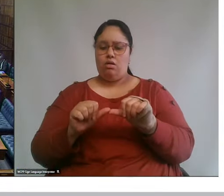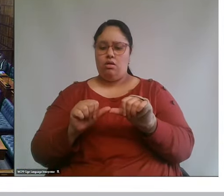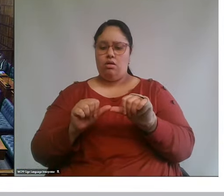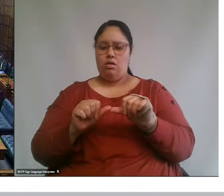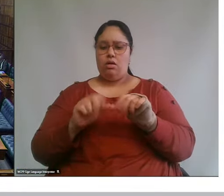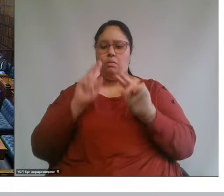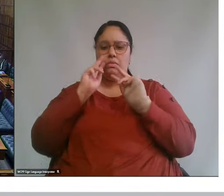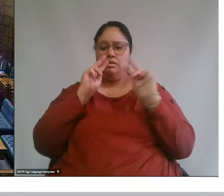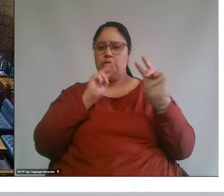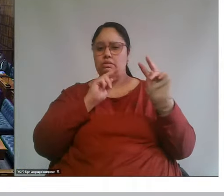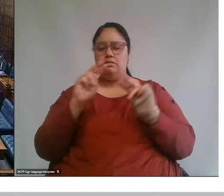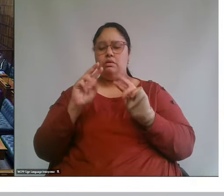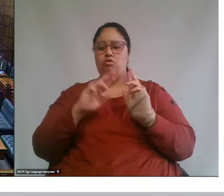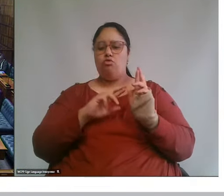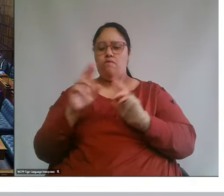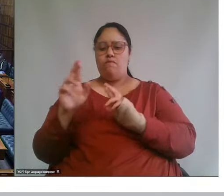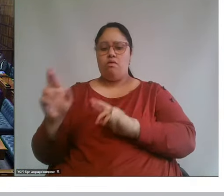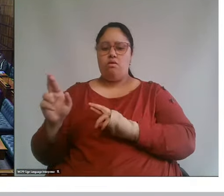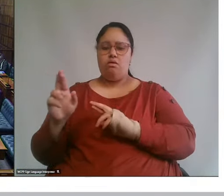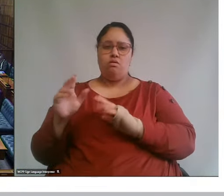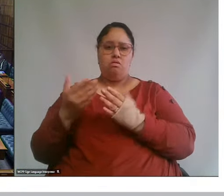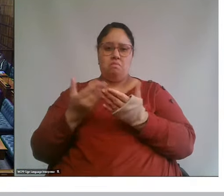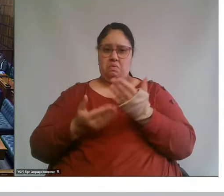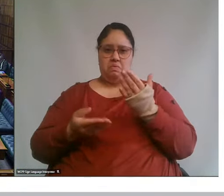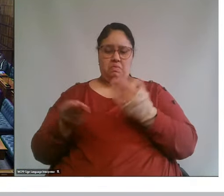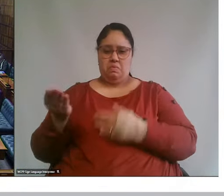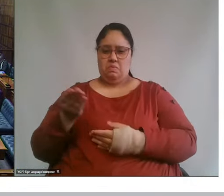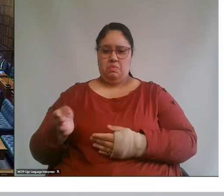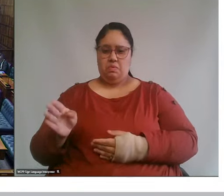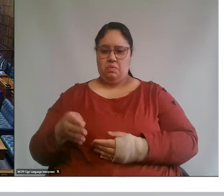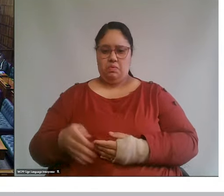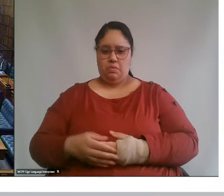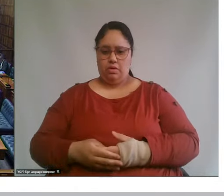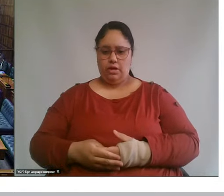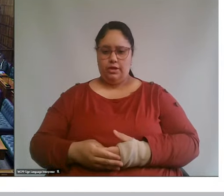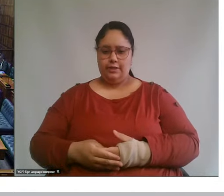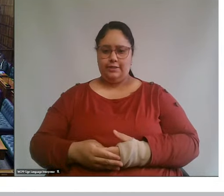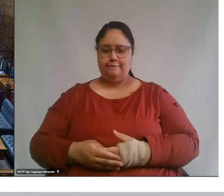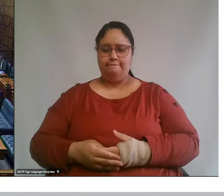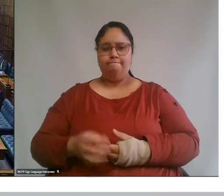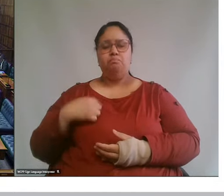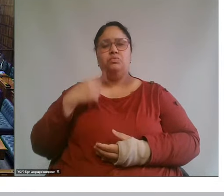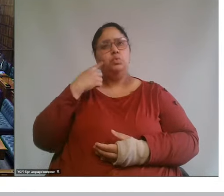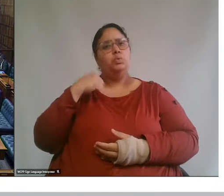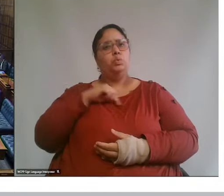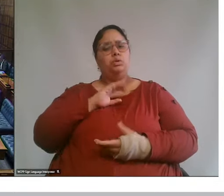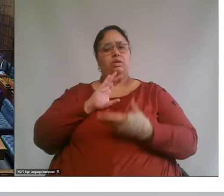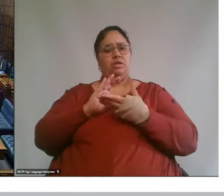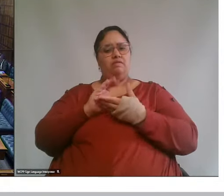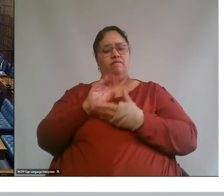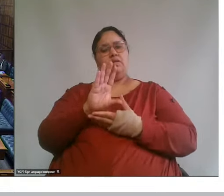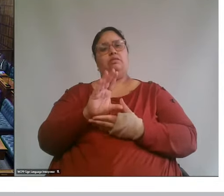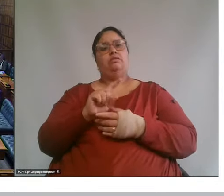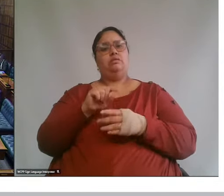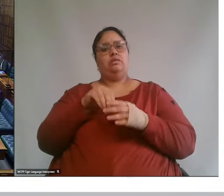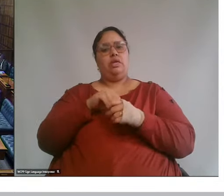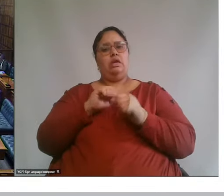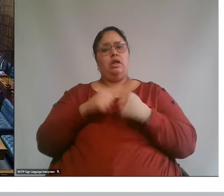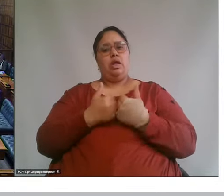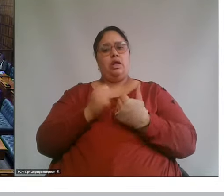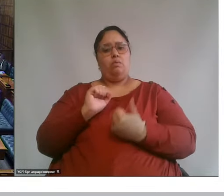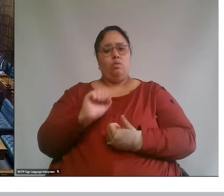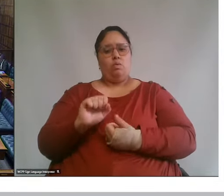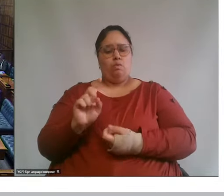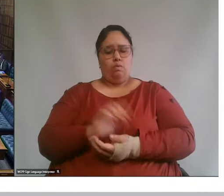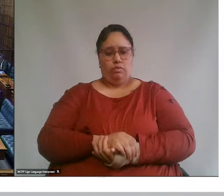any reference to that and I thought we were still quite invested in in in that game the other question